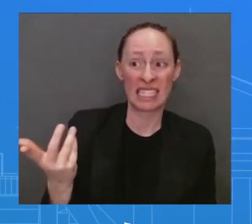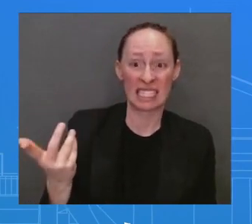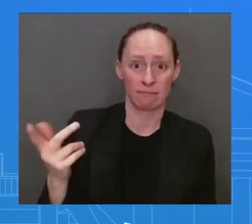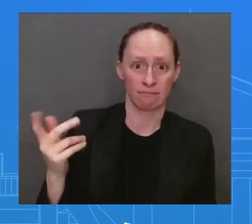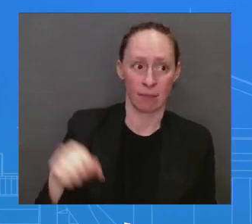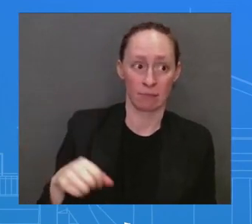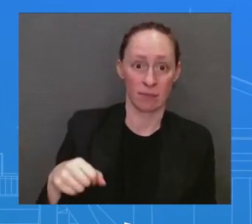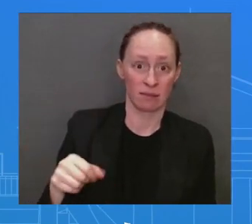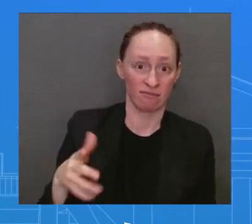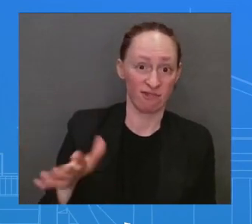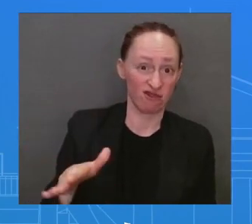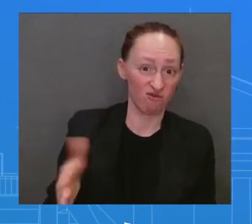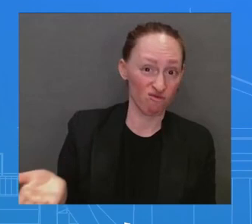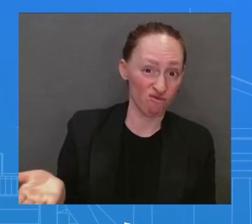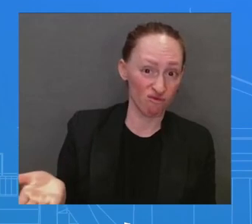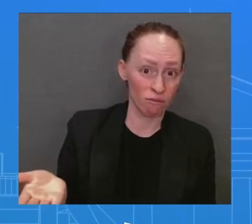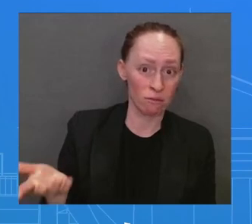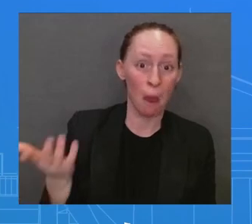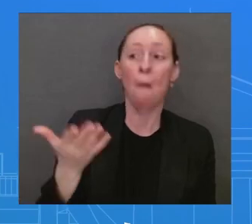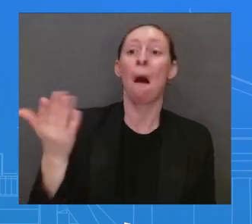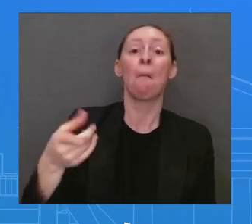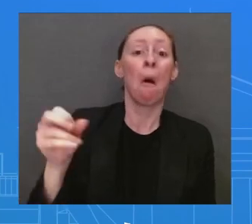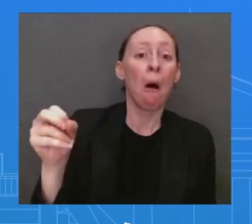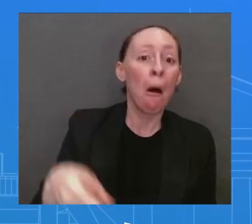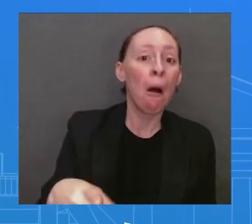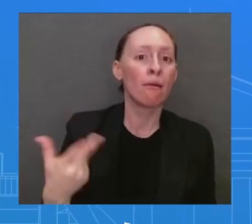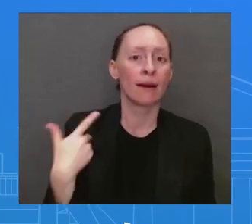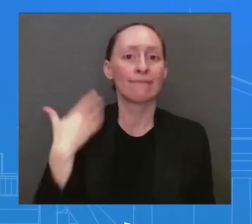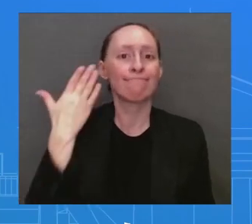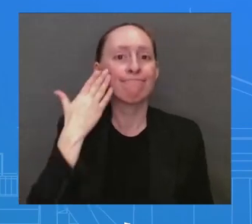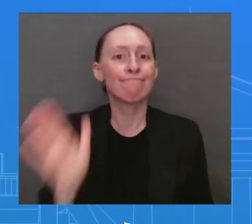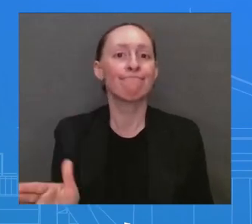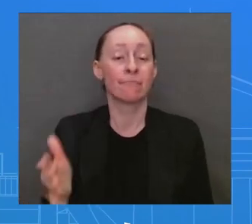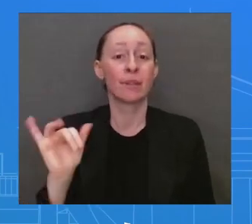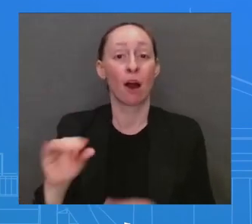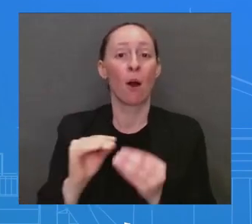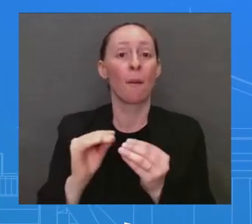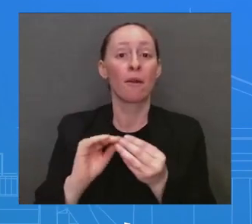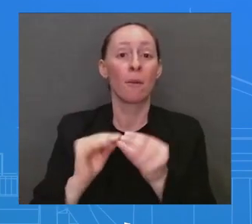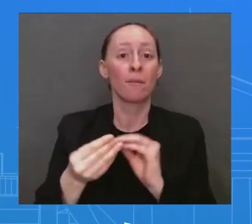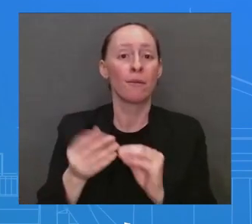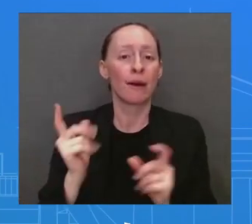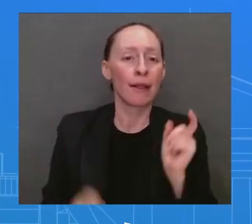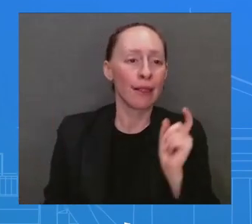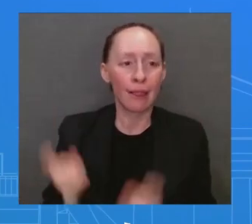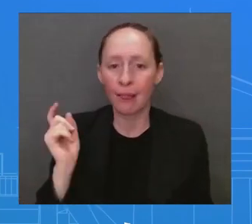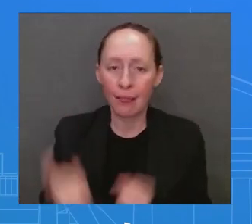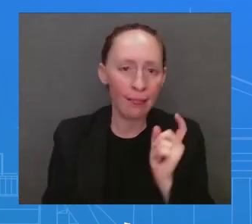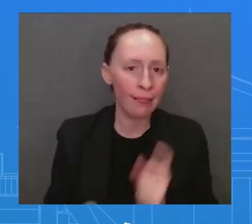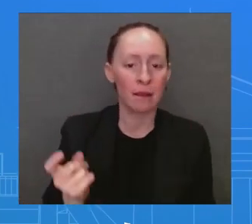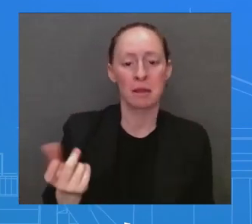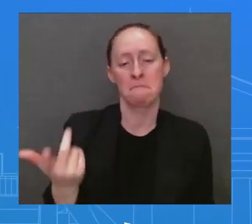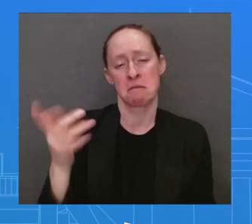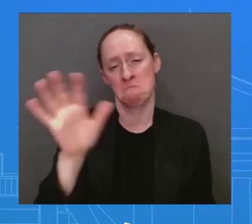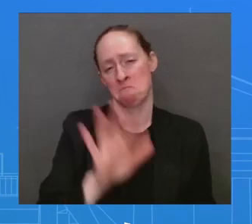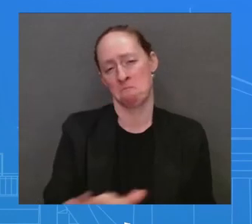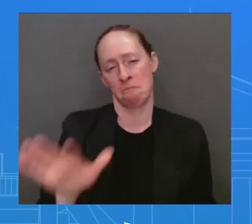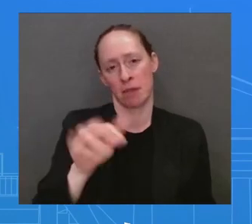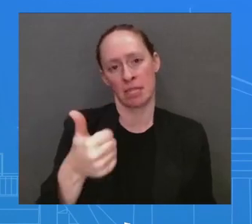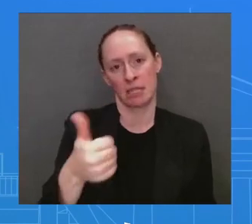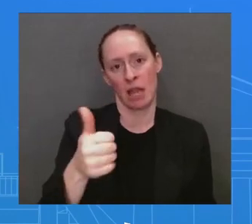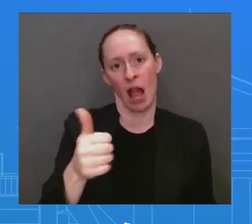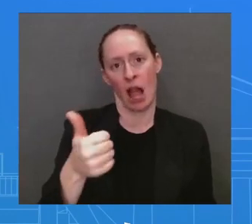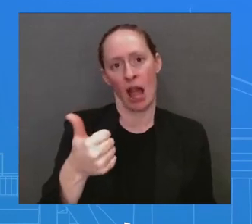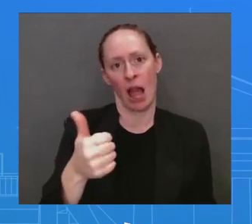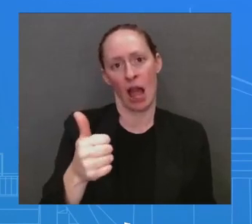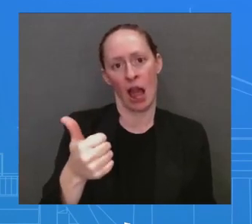that number fluctuates. It hasn't fluctuated much over the last several days. It's hung around 10, 10, 11. Today it's 10. But what